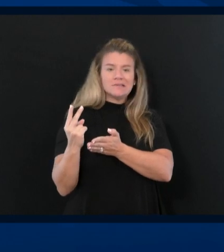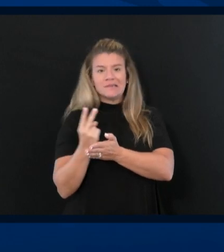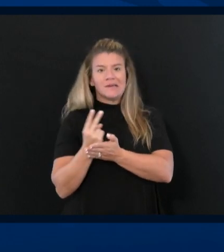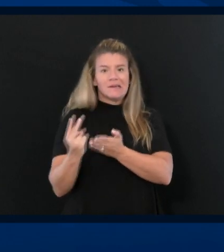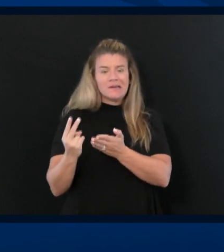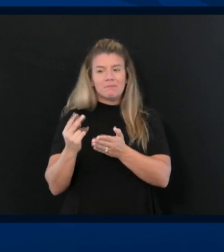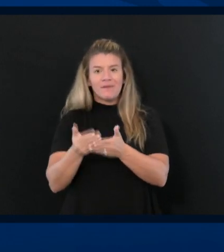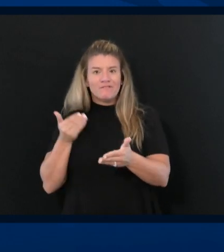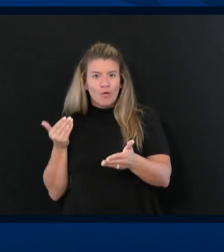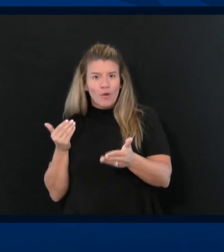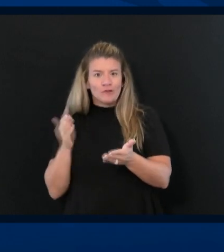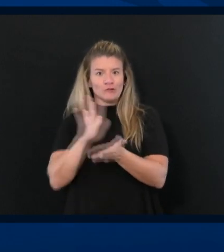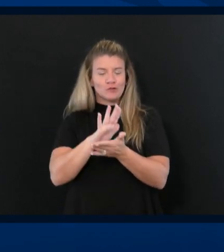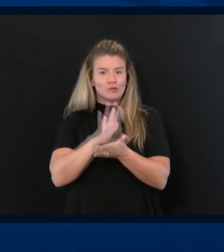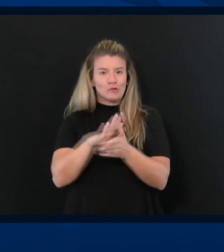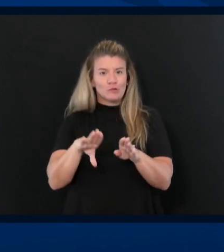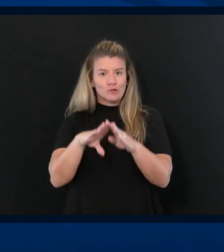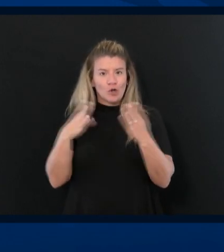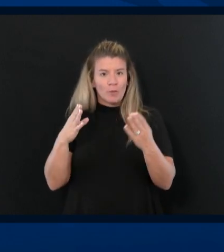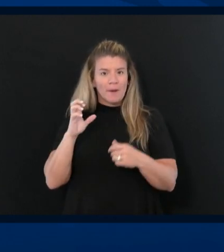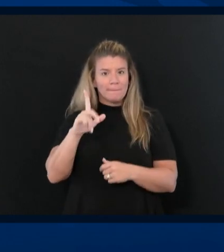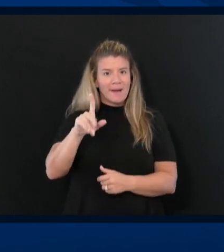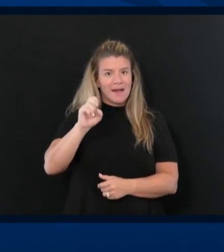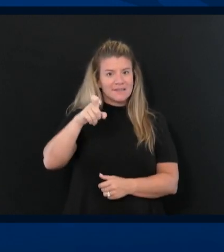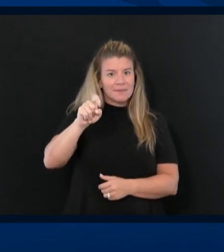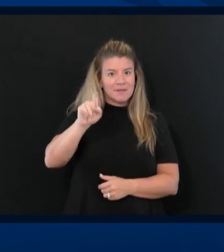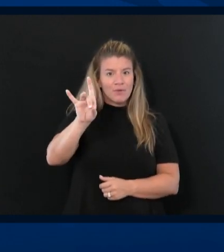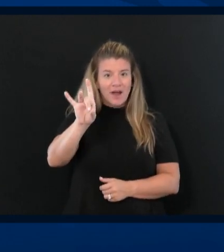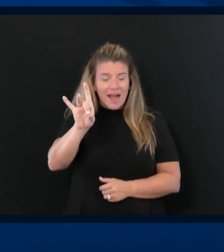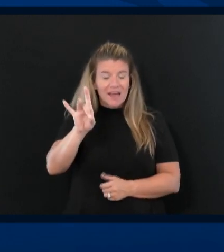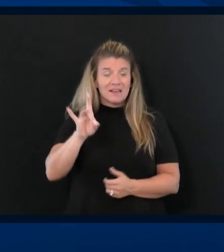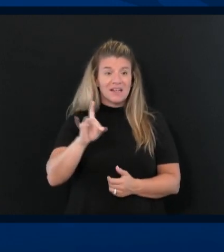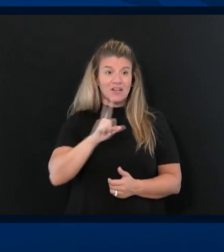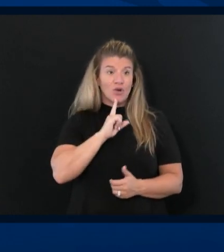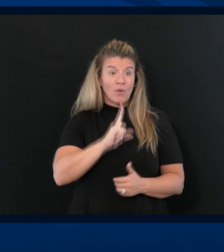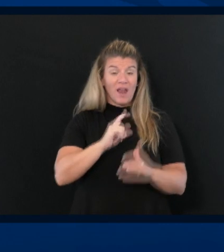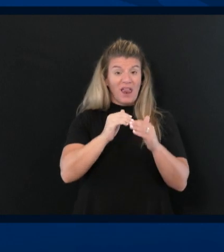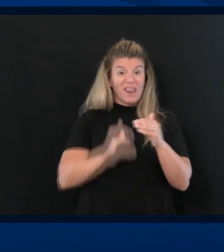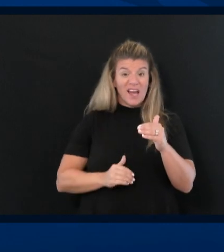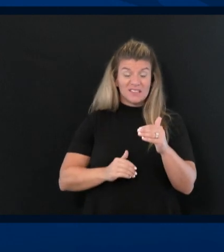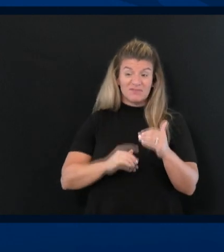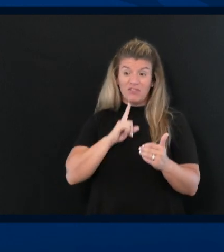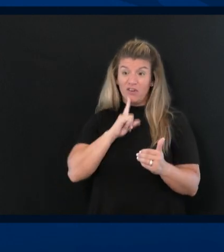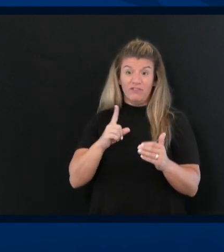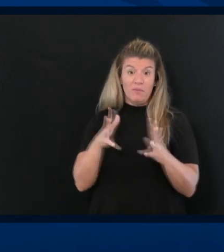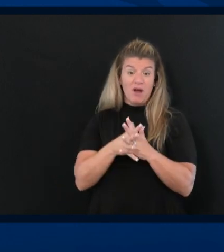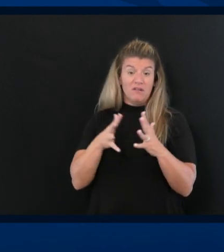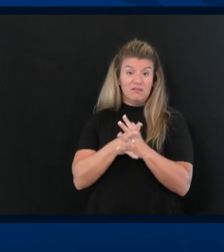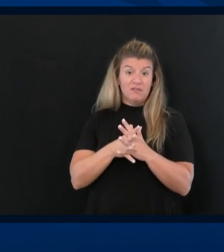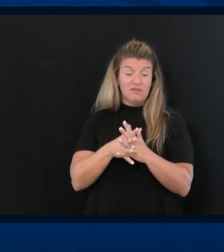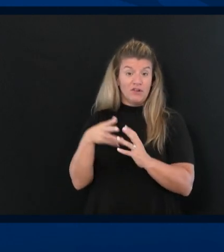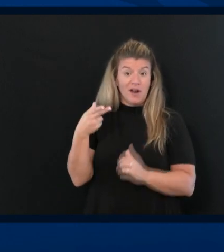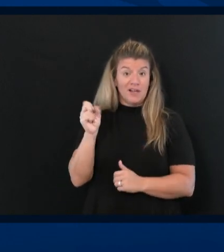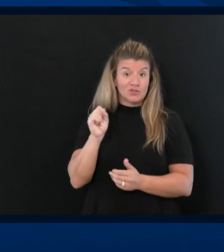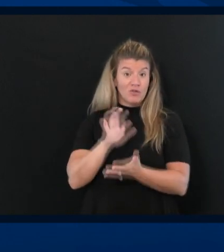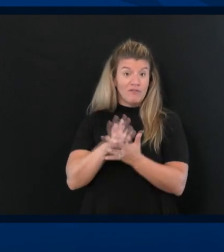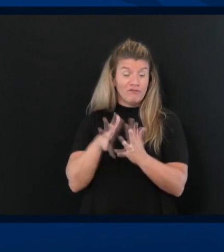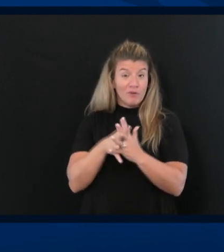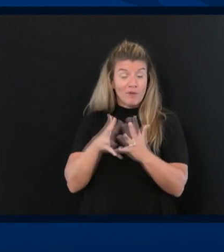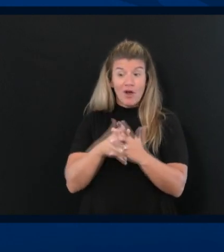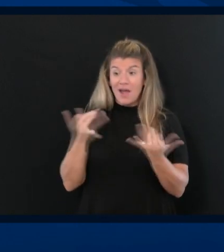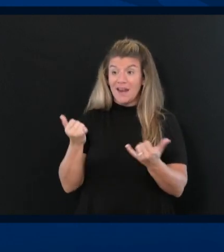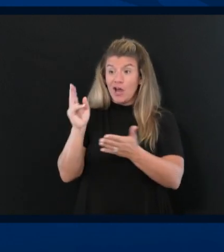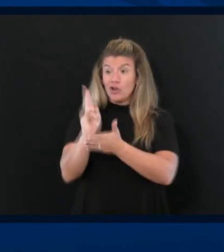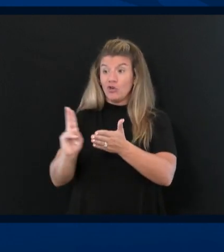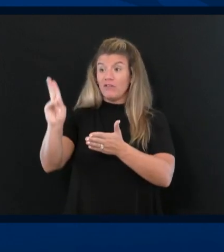public schools go back in, and a little bit less than that before high school football kicks off? And of course, our university is already